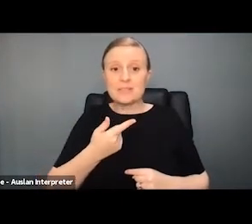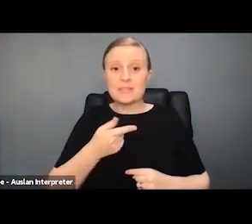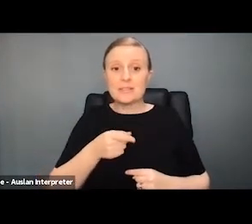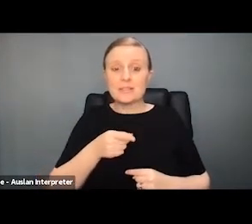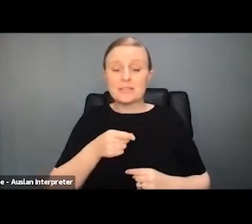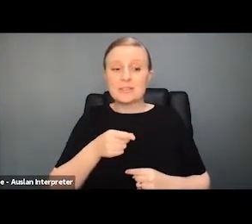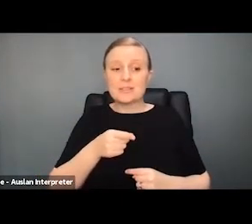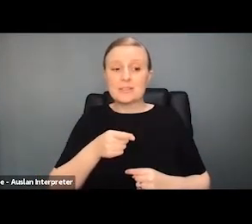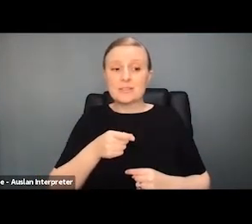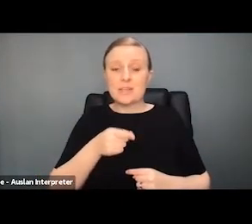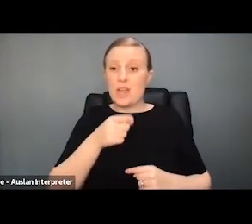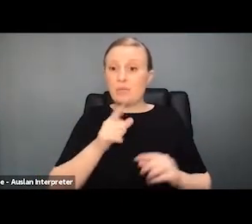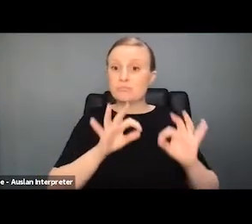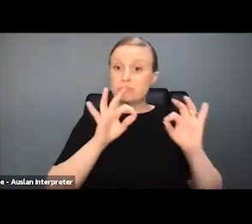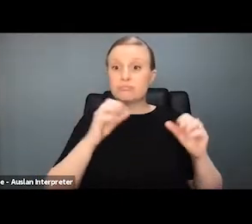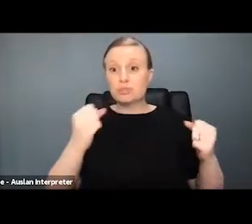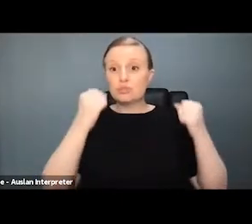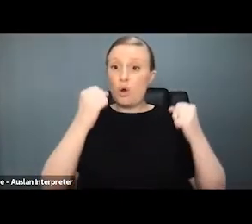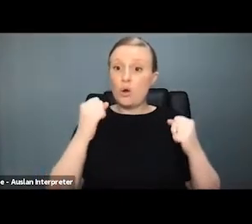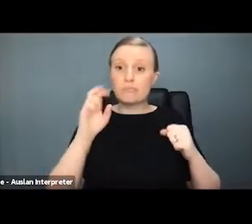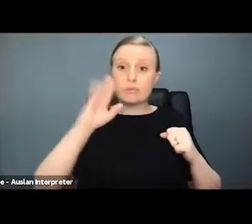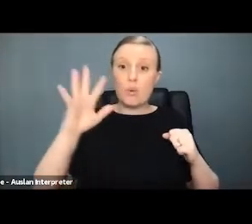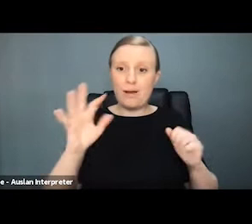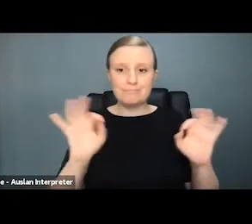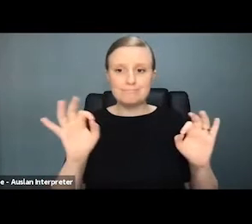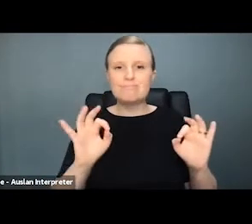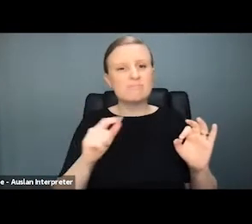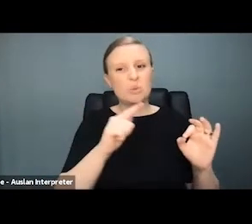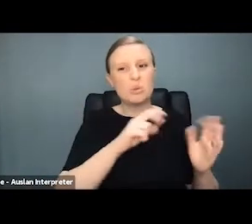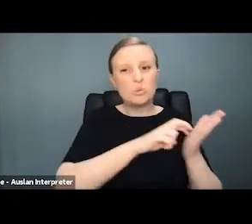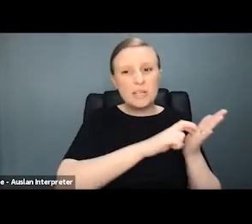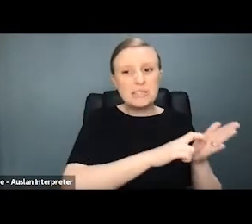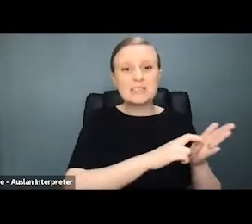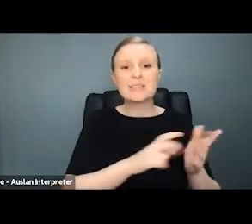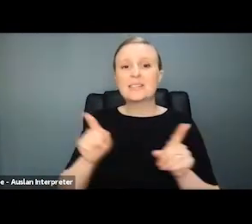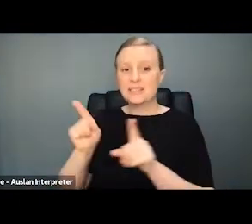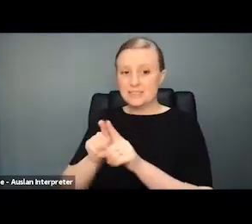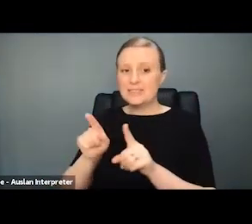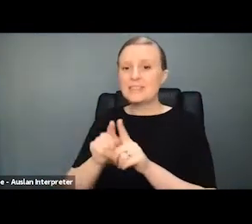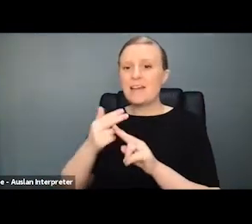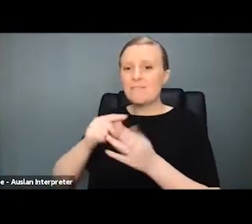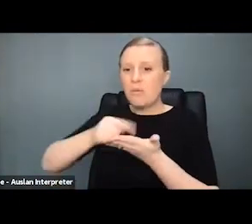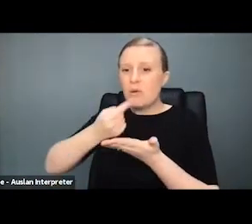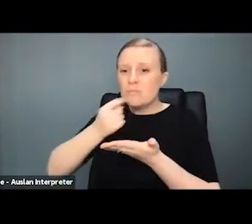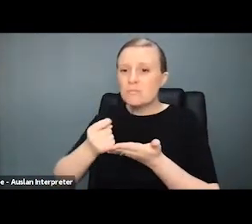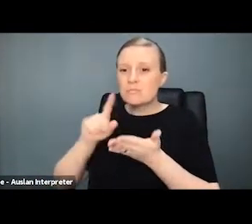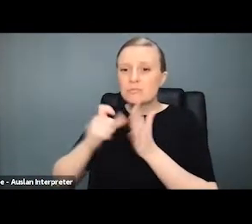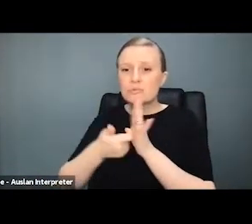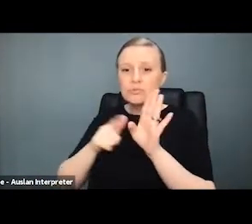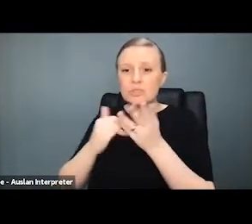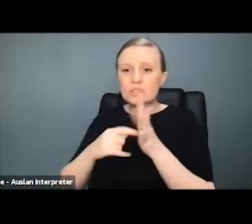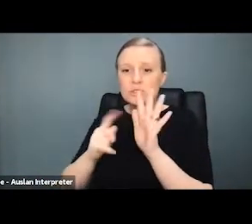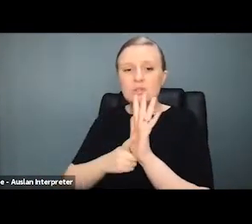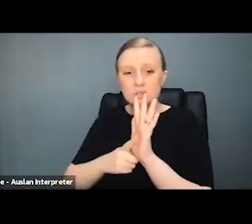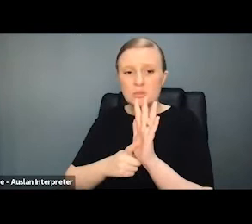numbers reporting that the purity was high. In addition, we've also seen reductions in availability or perceived